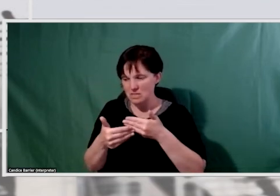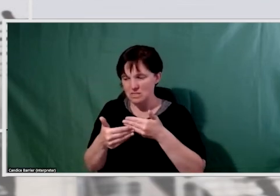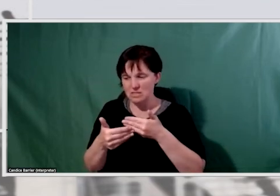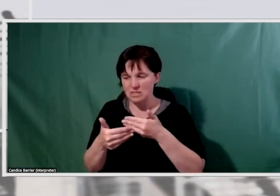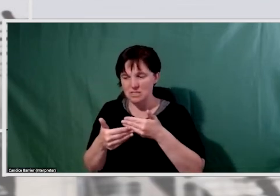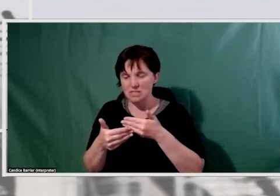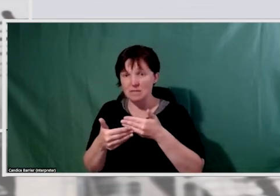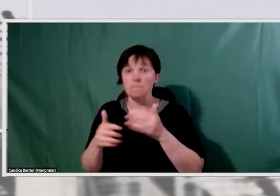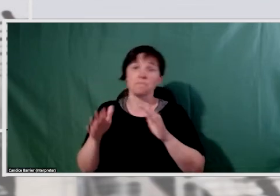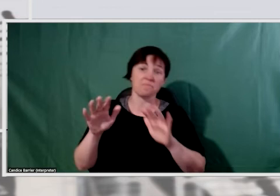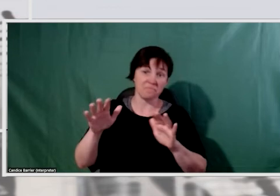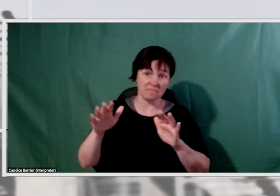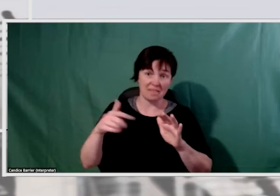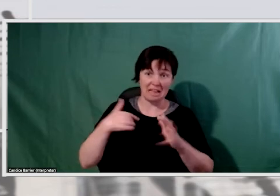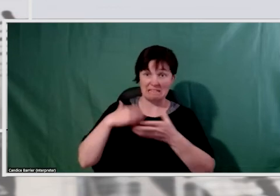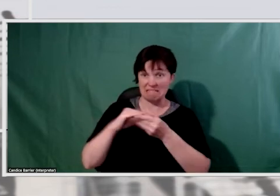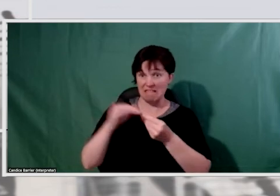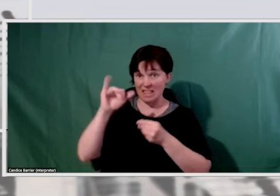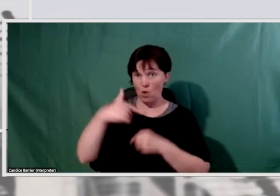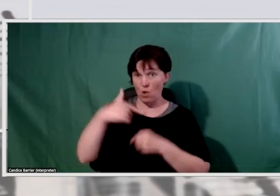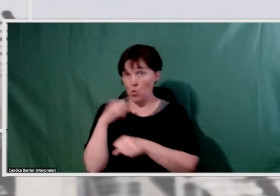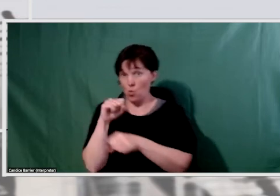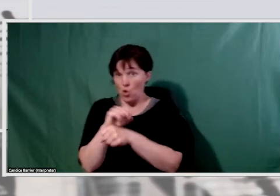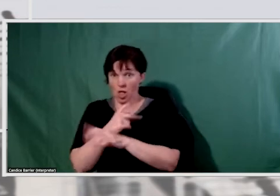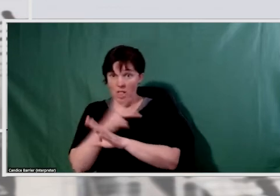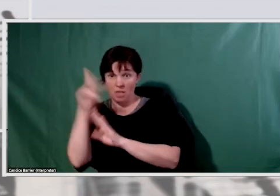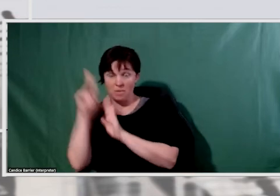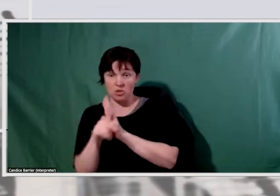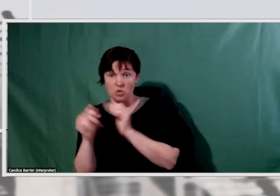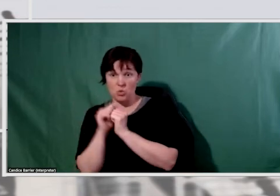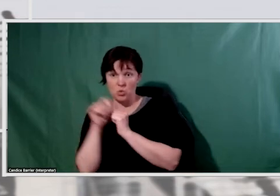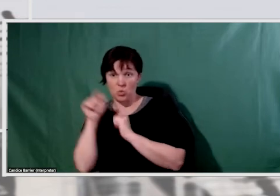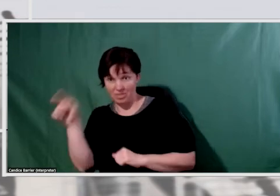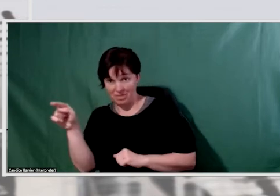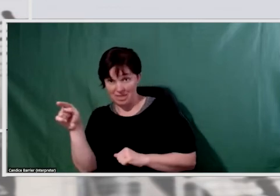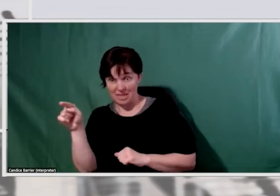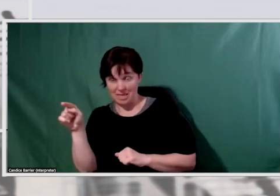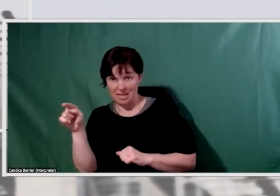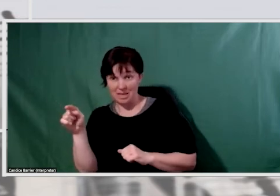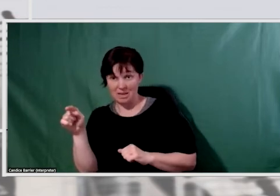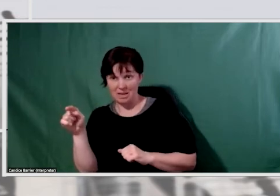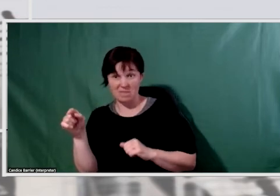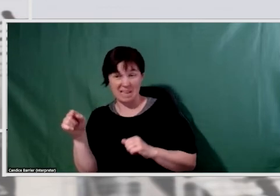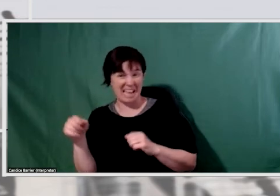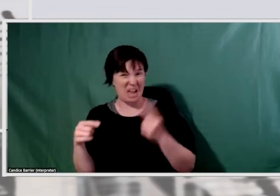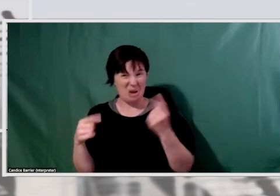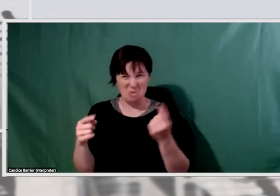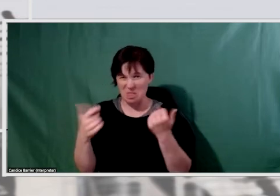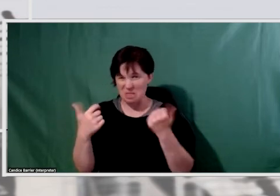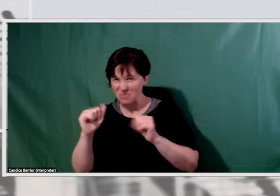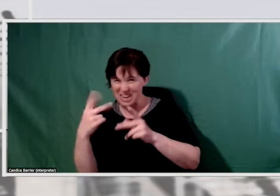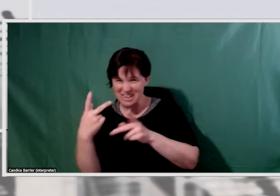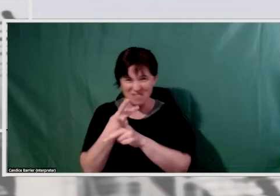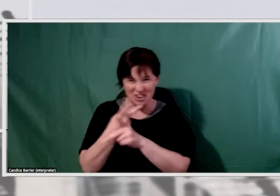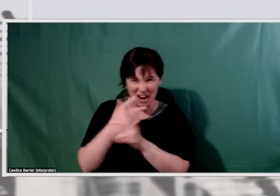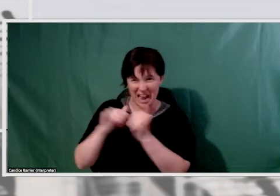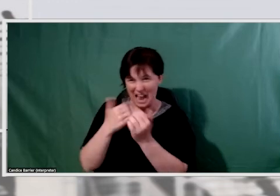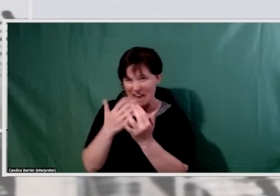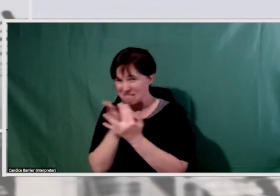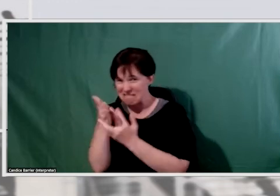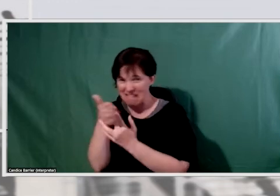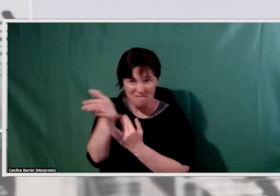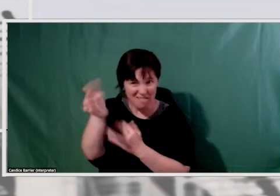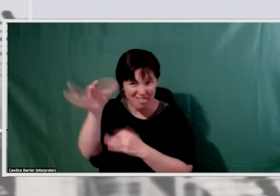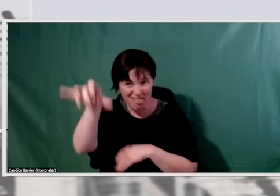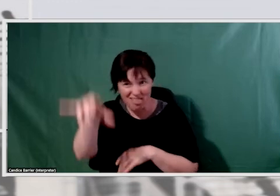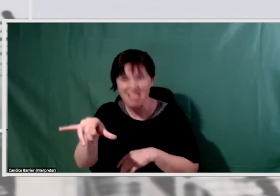as I say that to say we are working on a project with the URA in one of those spaces and trying to figure out how to navigate. The other part